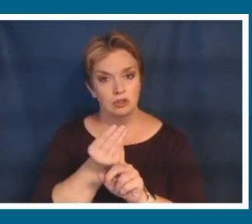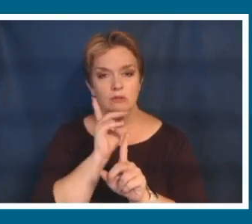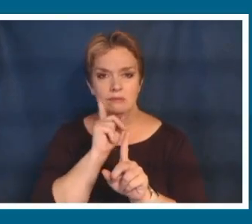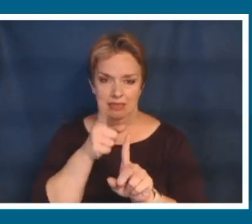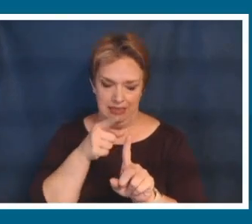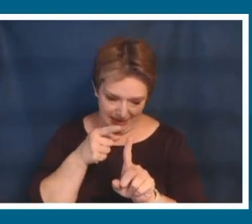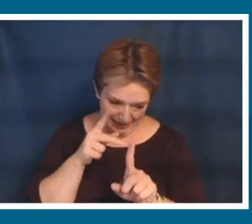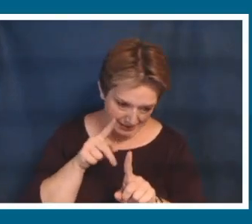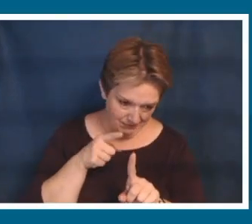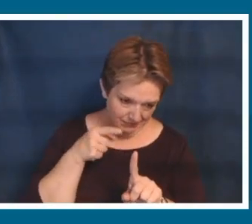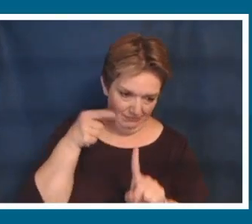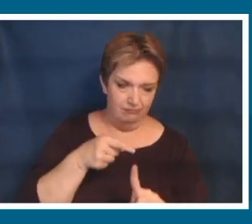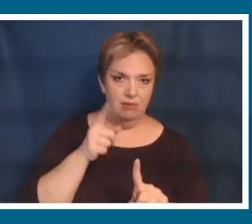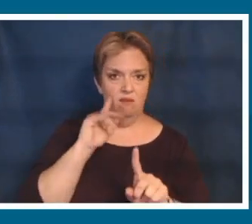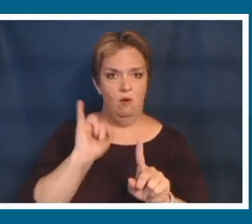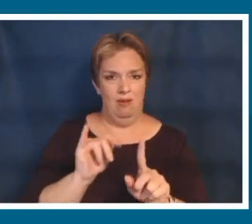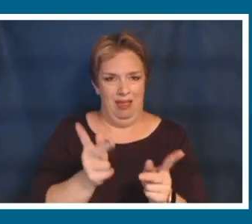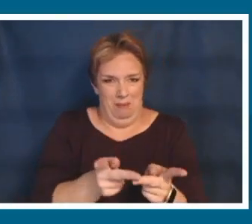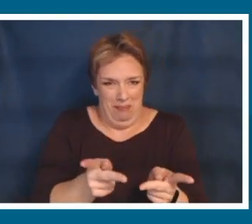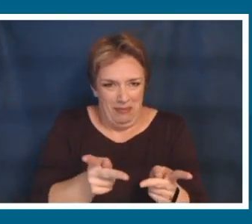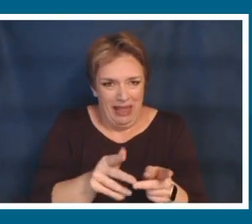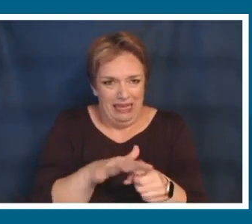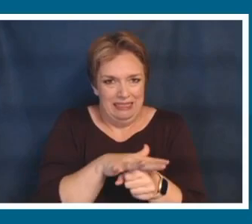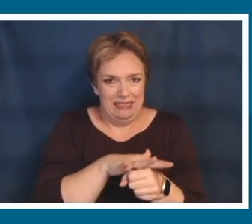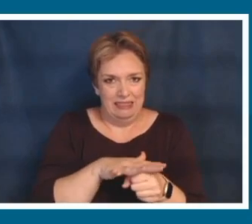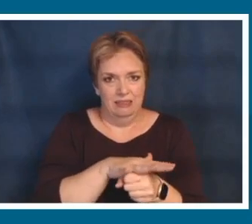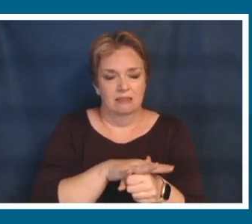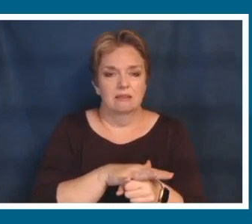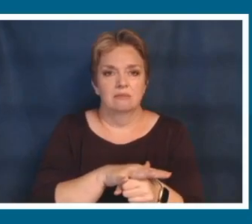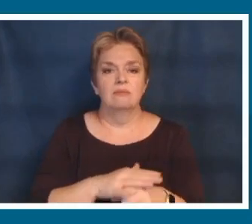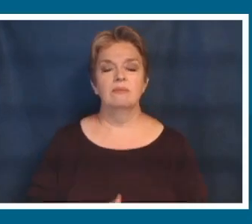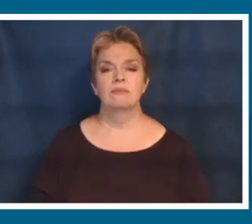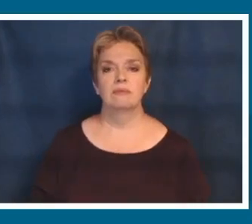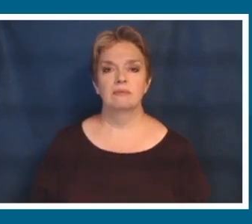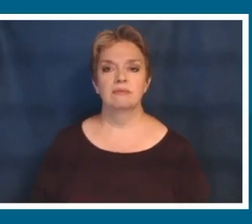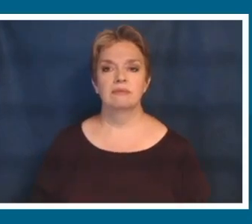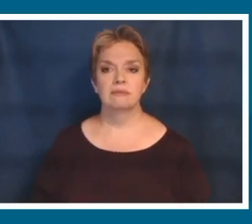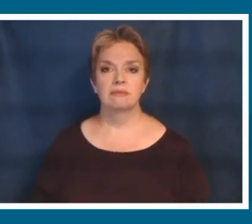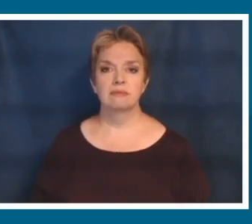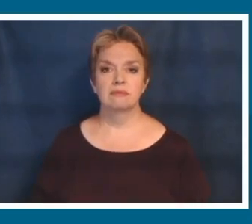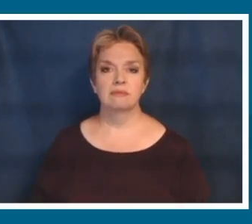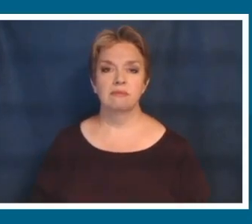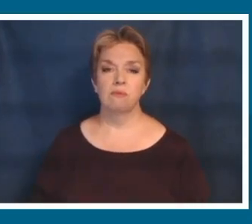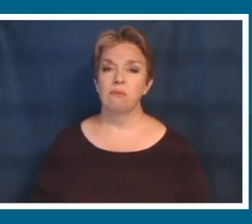Bridget was talking about, primary sources do so